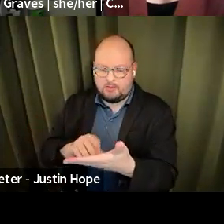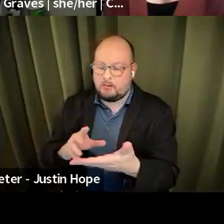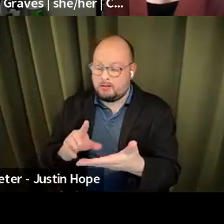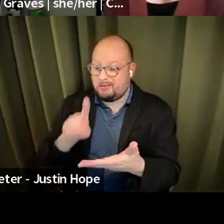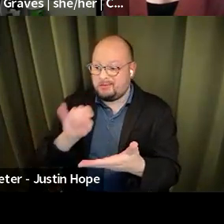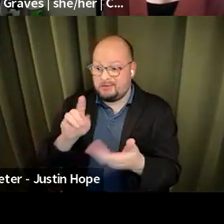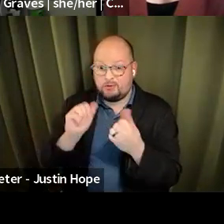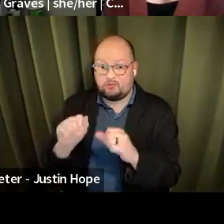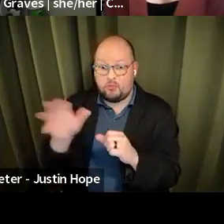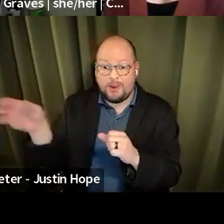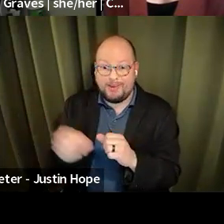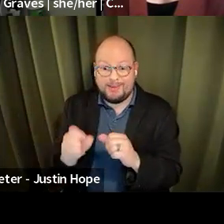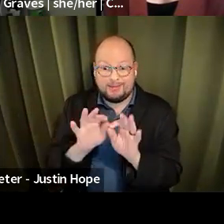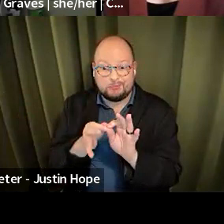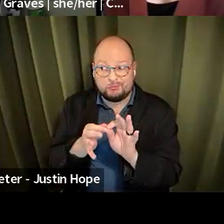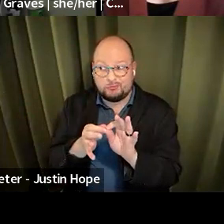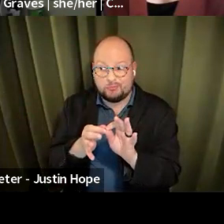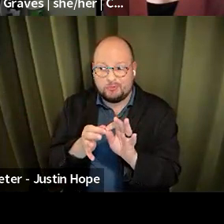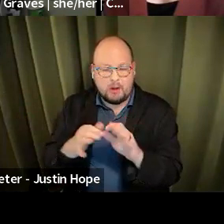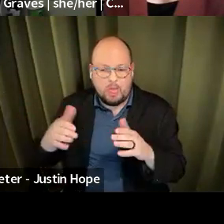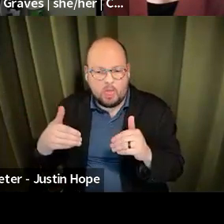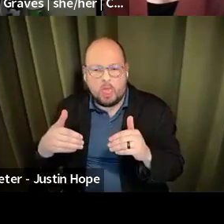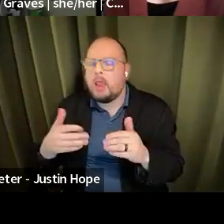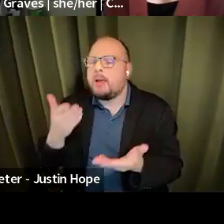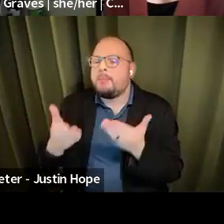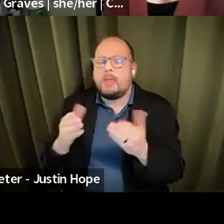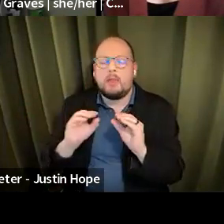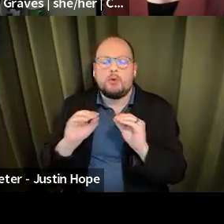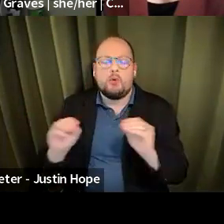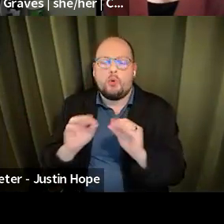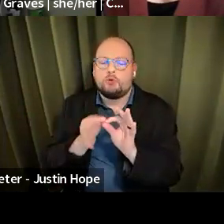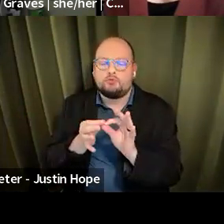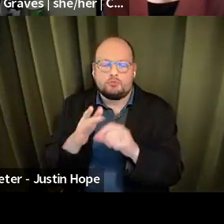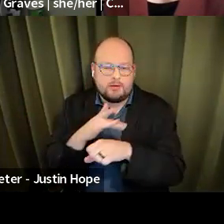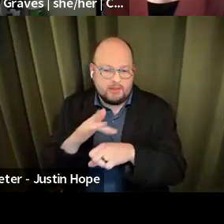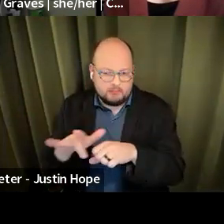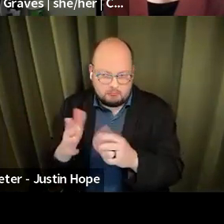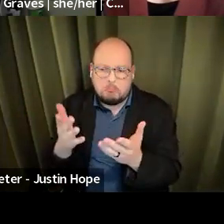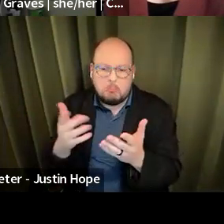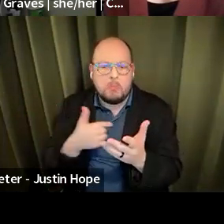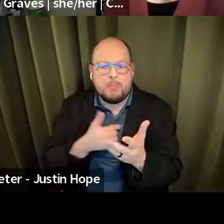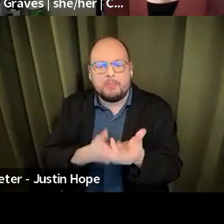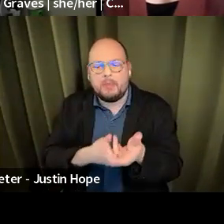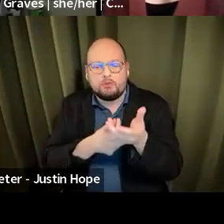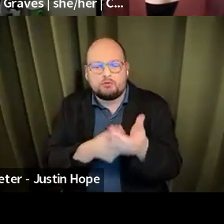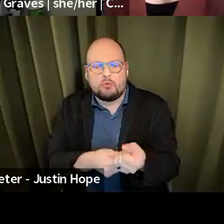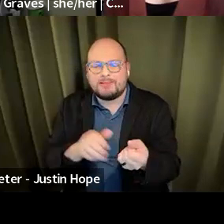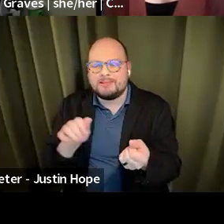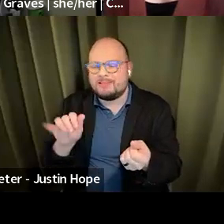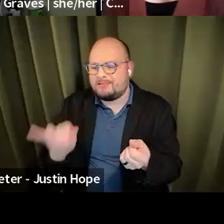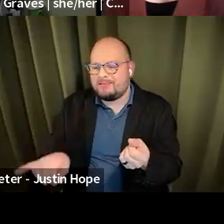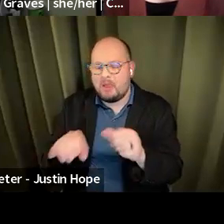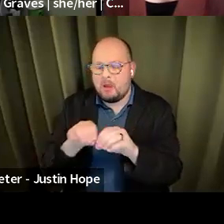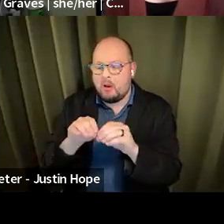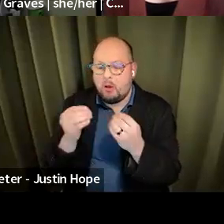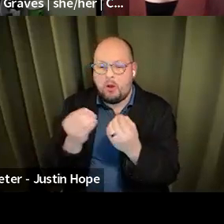if they couldn't, they can say no interpreter available or something like that. And then I really do believe that it's on the Office of Diversity to find those resources and